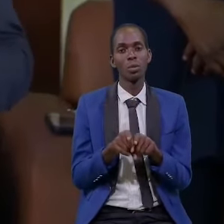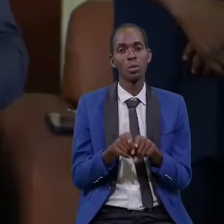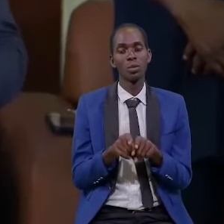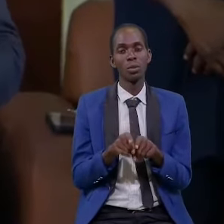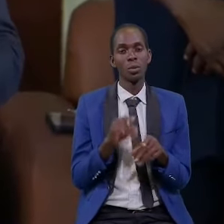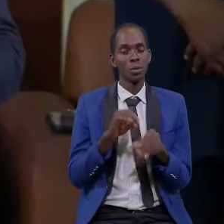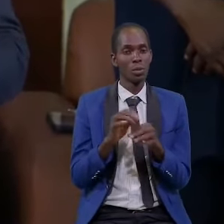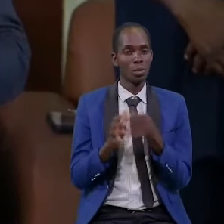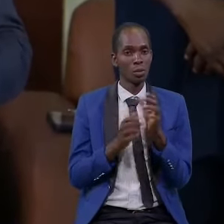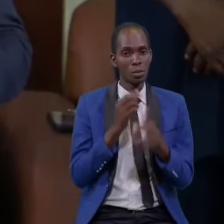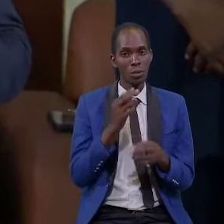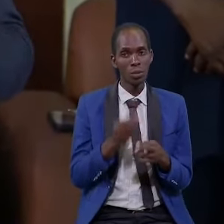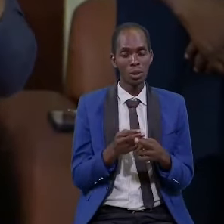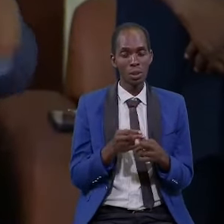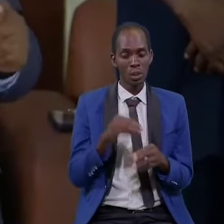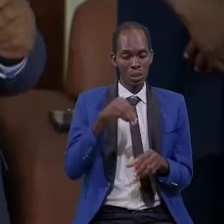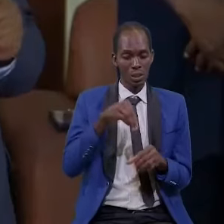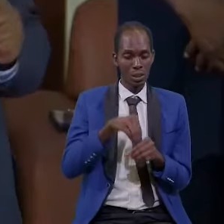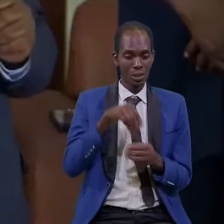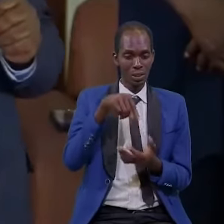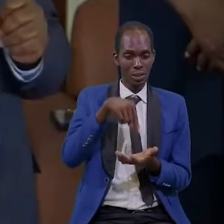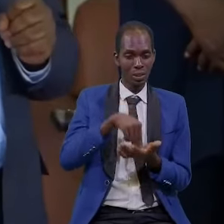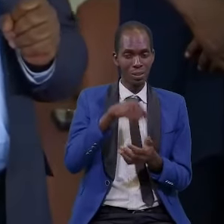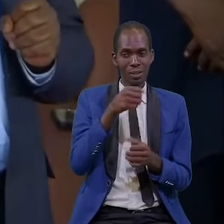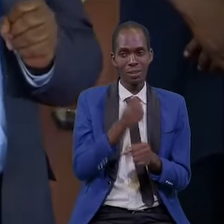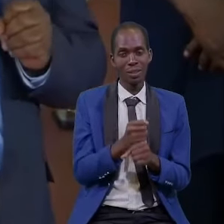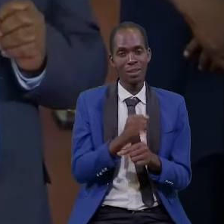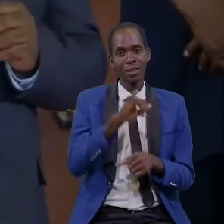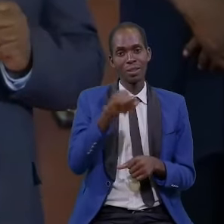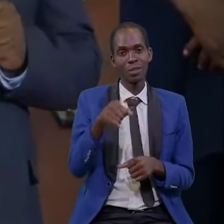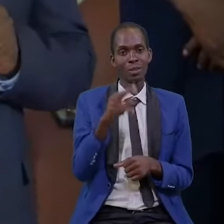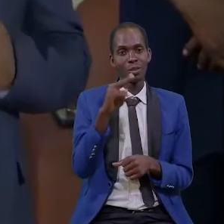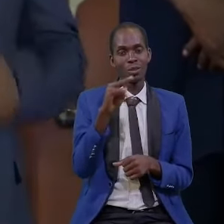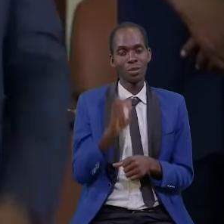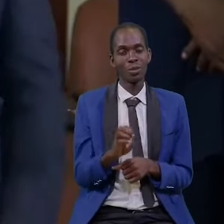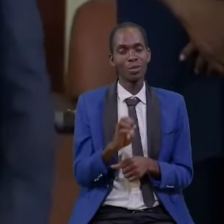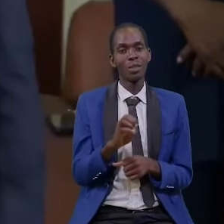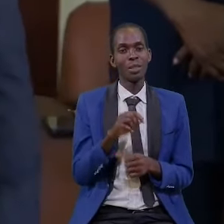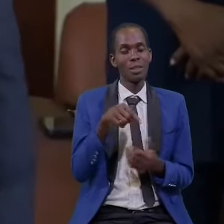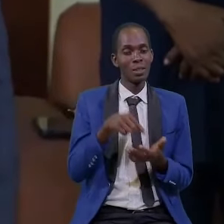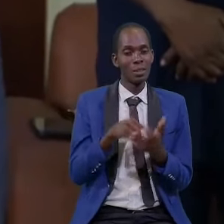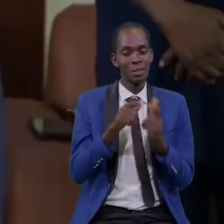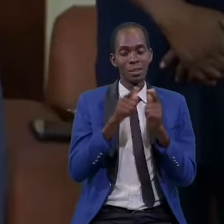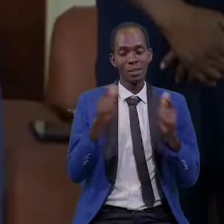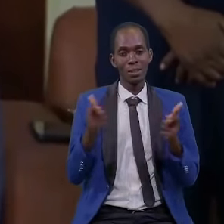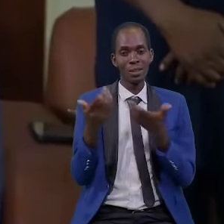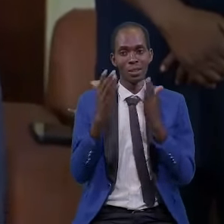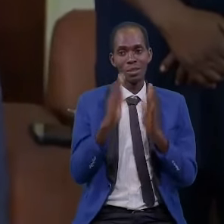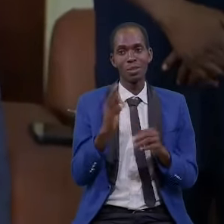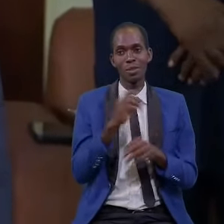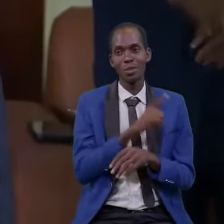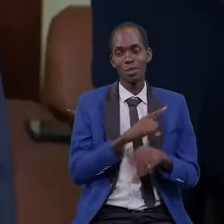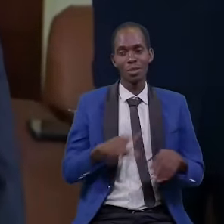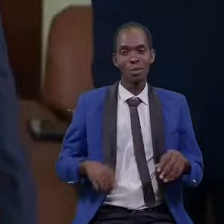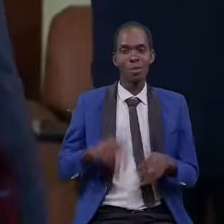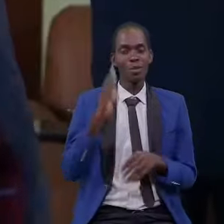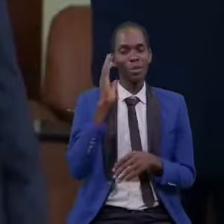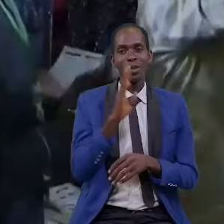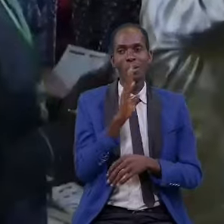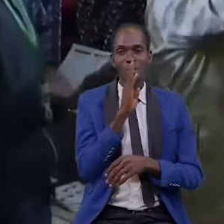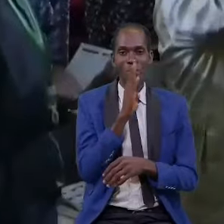June this year, this great servant of God will be 83 years.